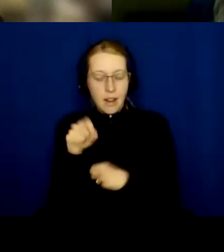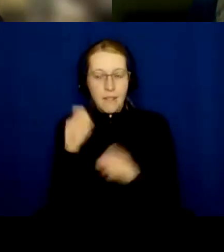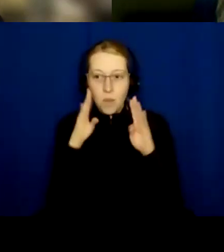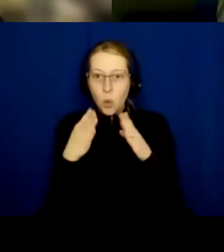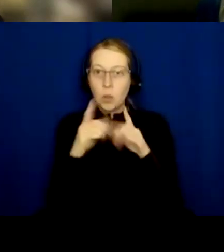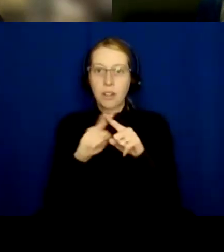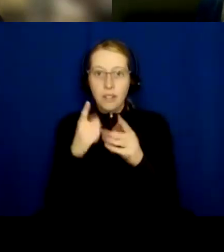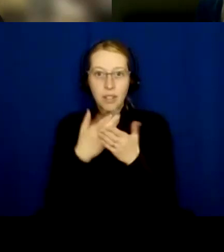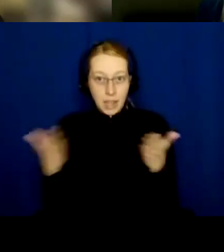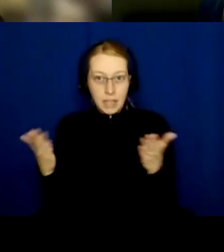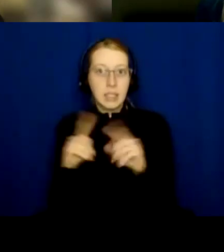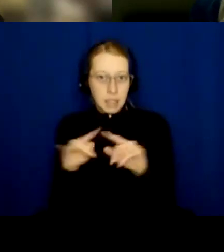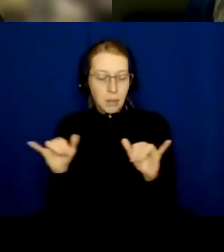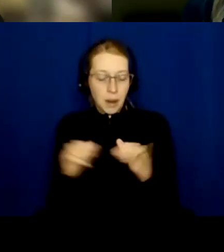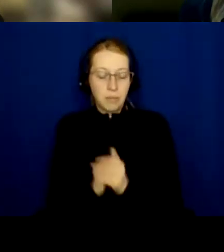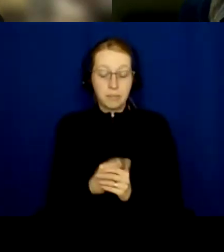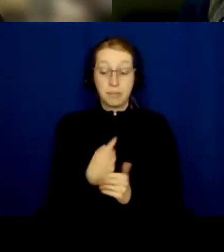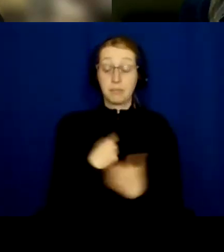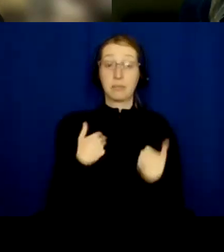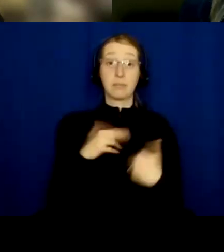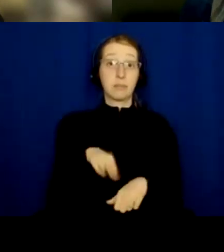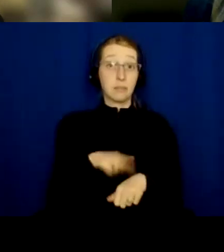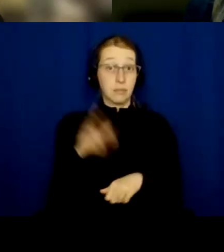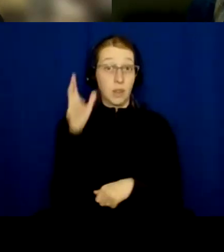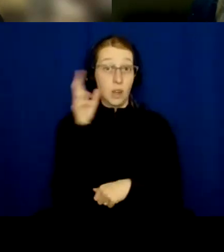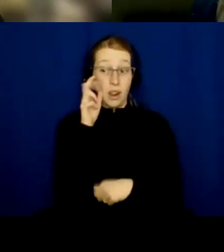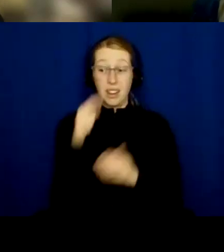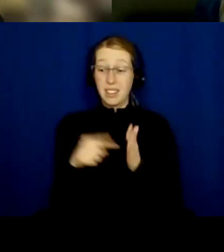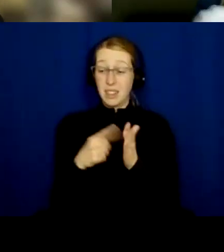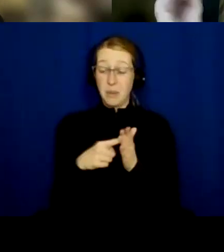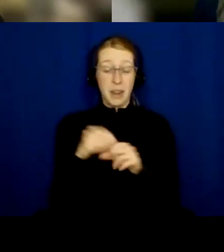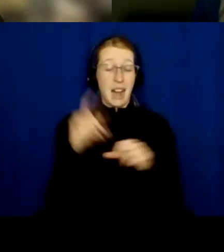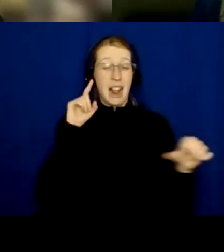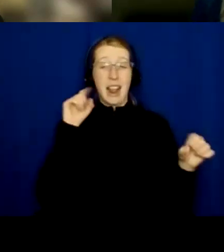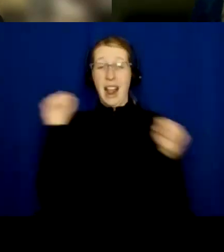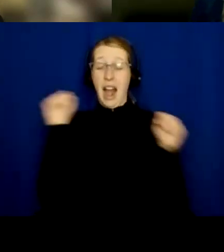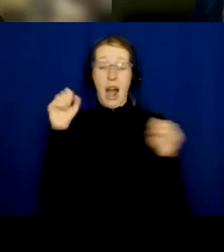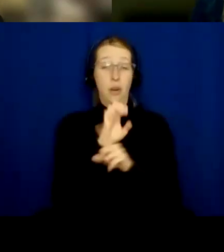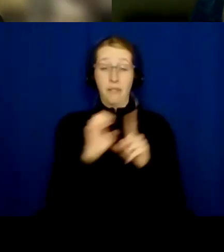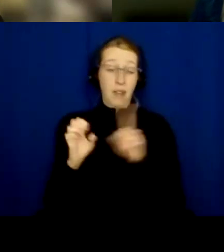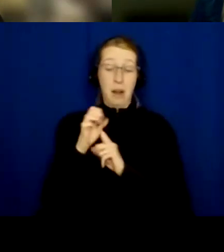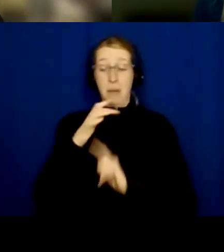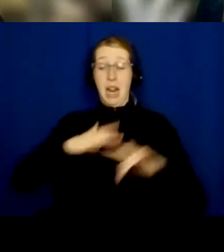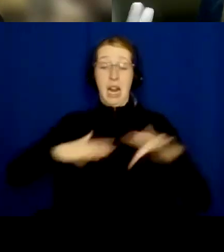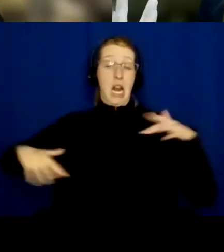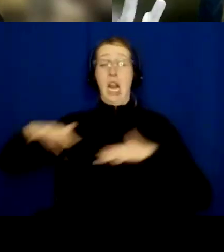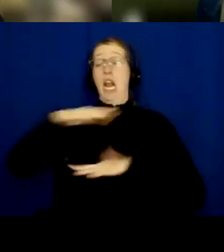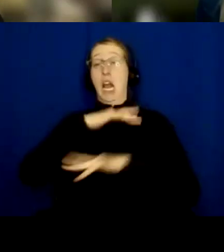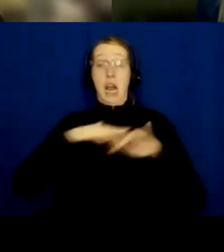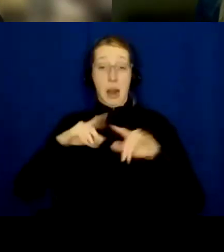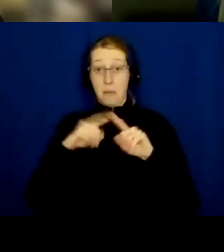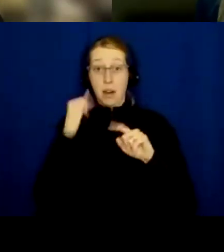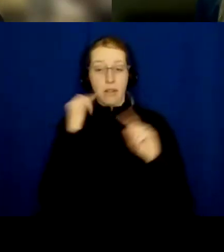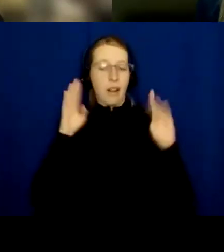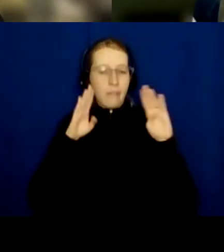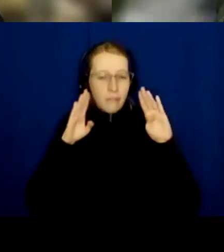I have normal hearing and I can sometimes be in a really loud environment, but if I like really focus on something that I want to hear, I can hear